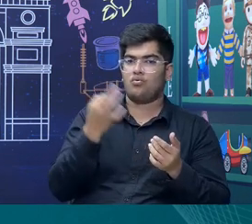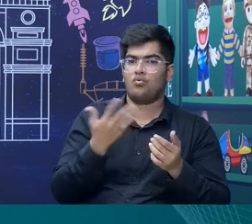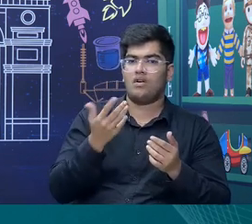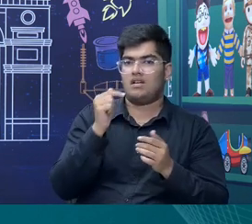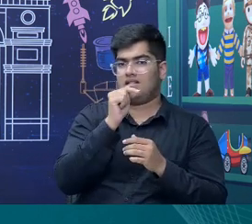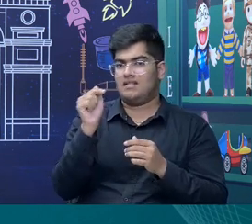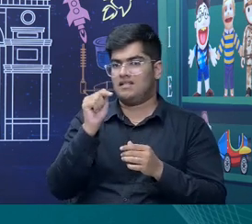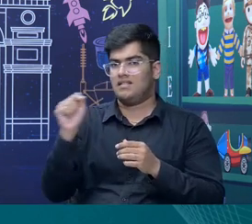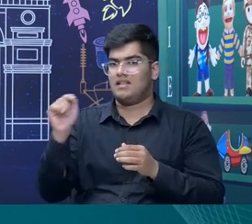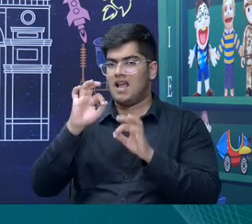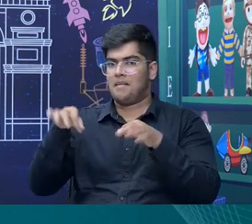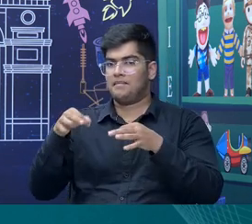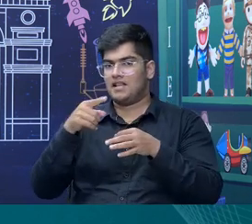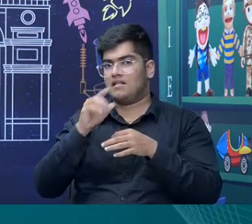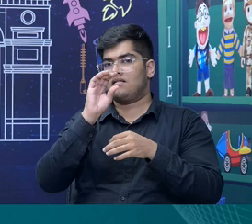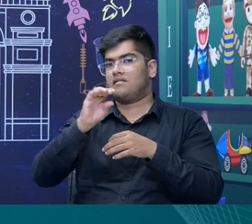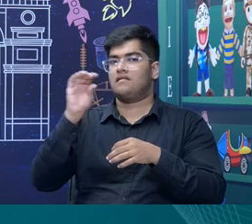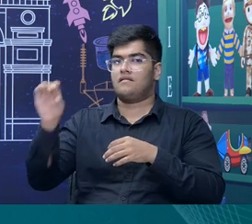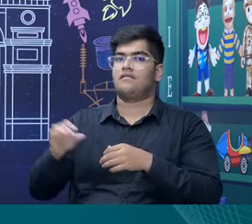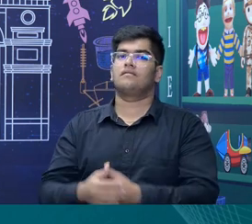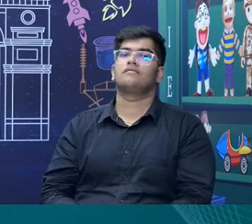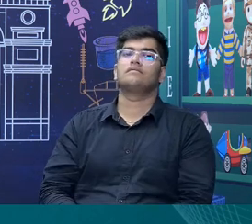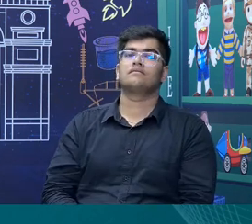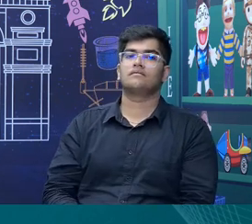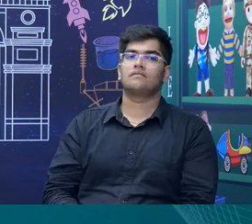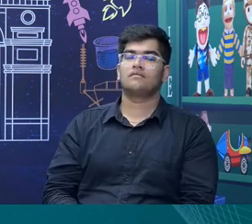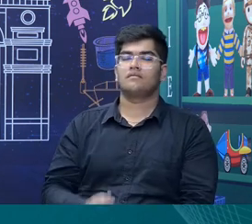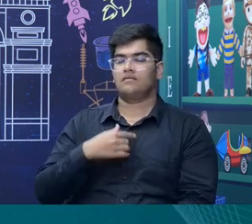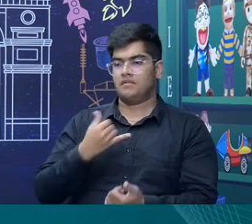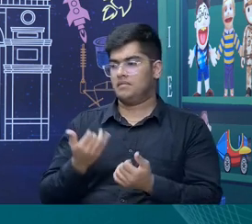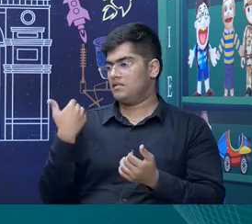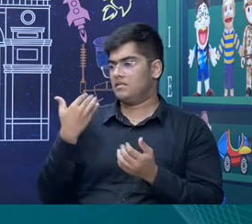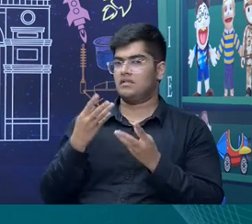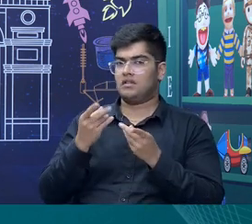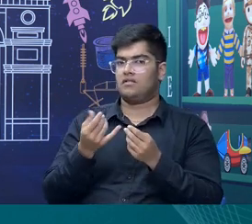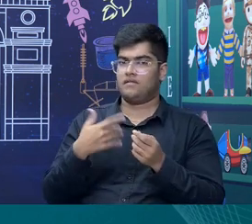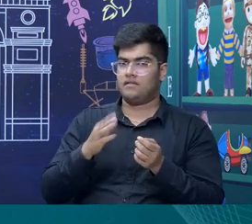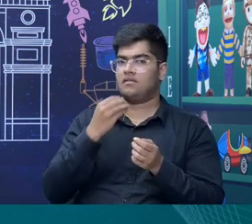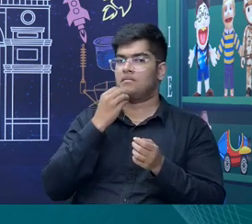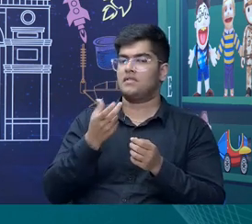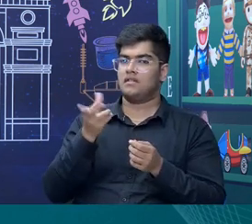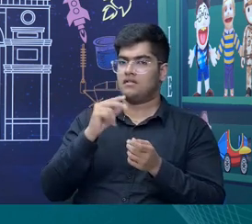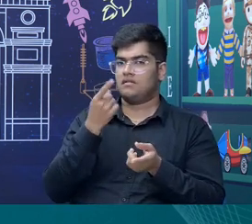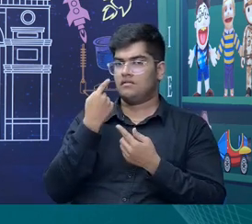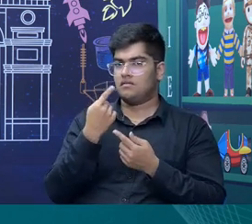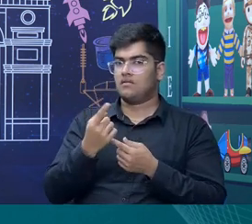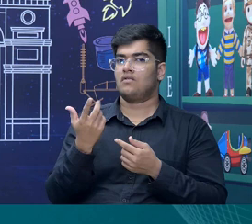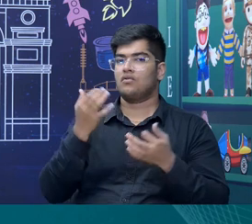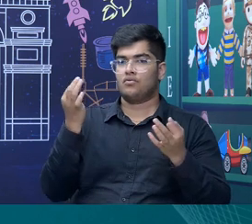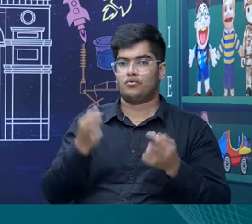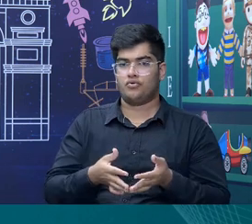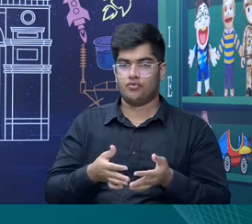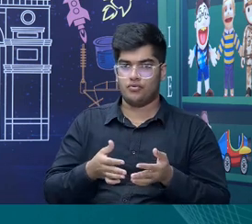profit ratio now what could we just find out we are just calculated simple we can say this is the difference